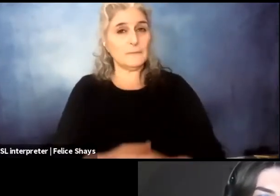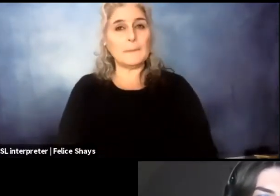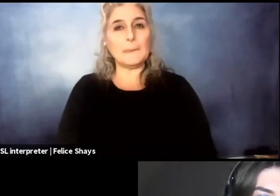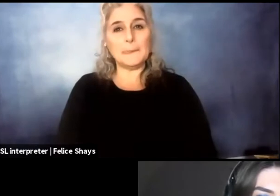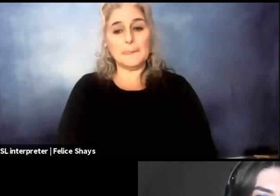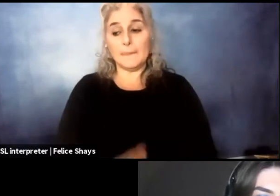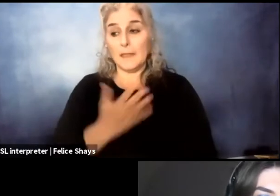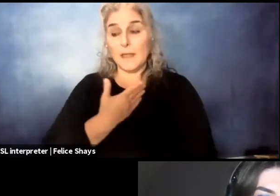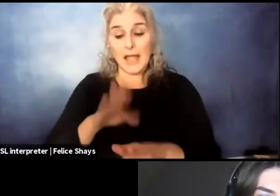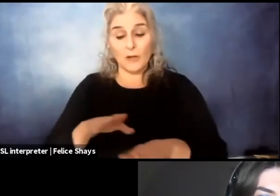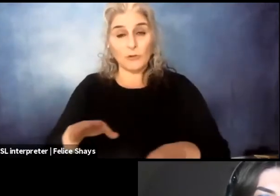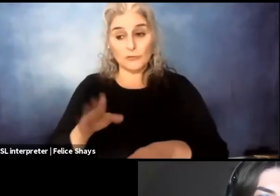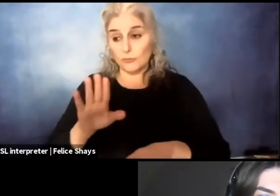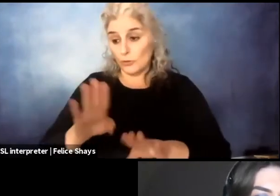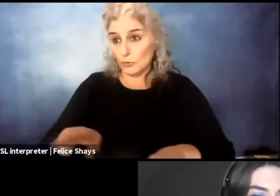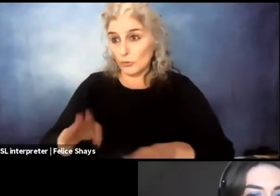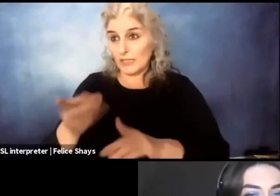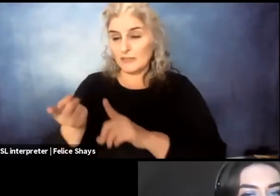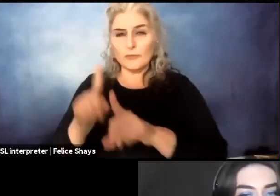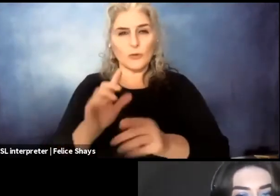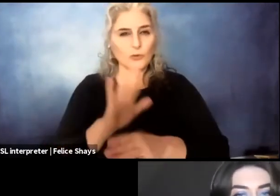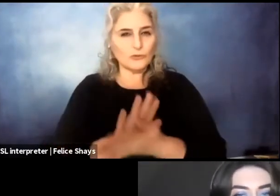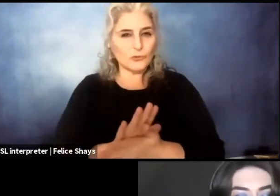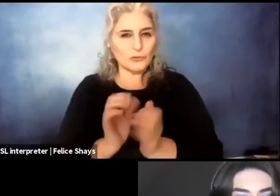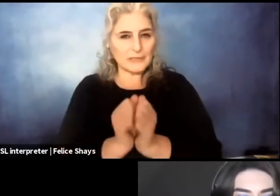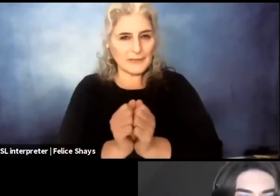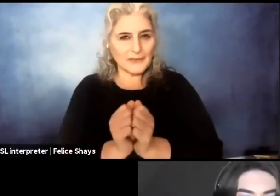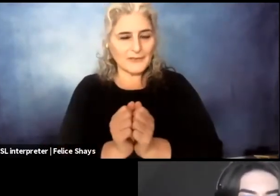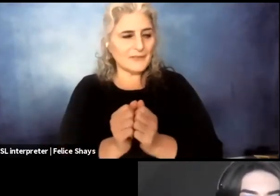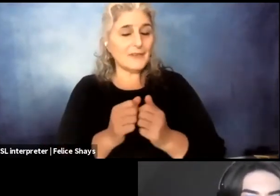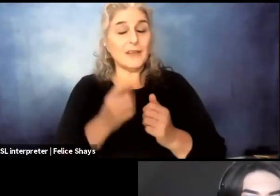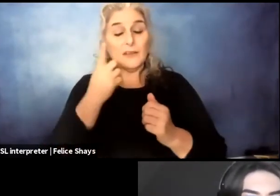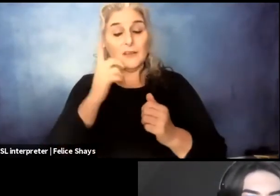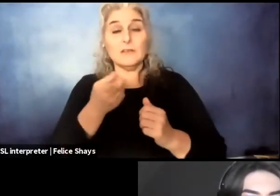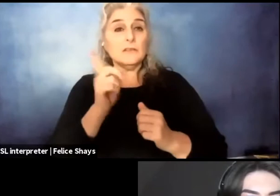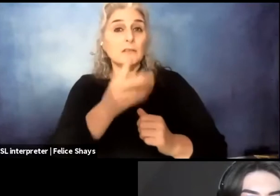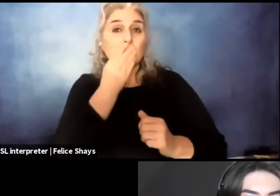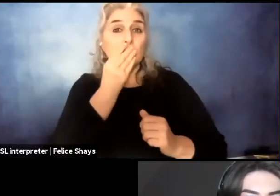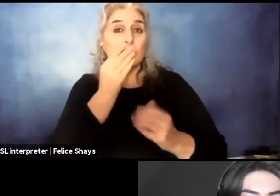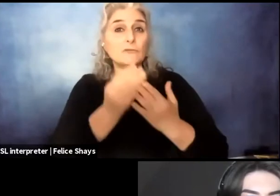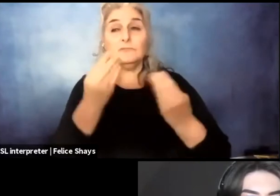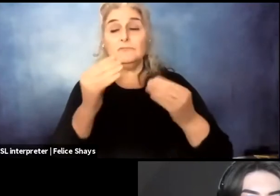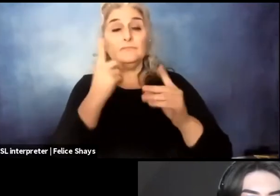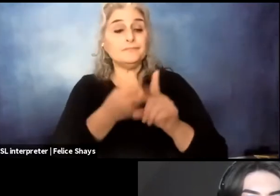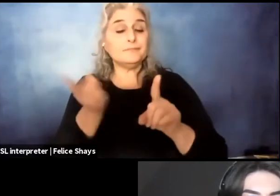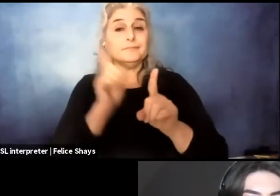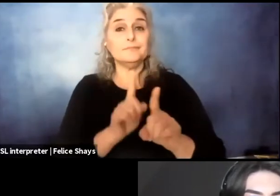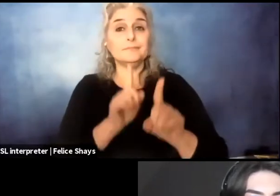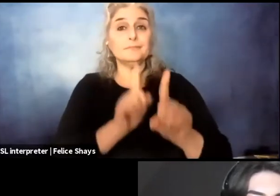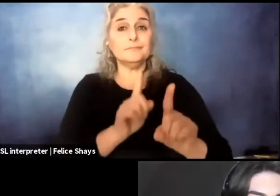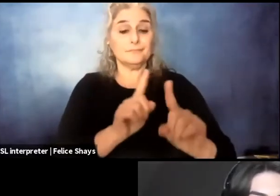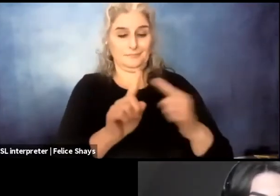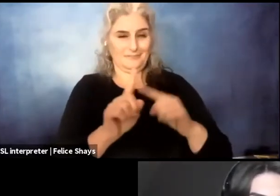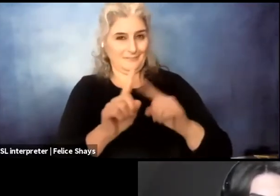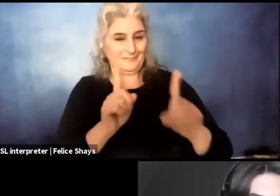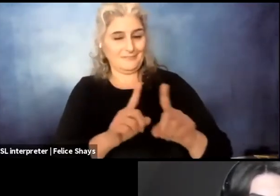Our kids go to the same schools as yours. We're behind you at the self-service checkout